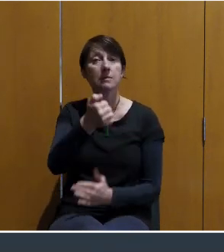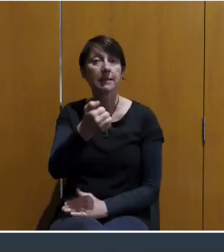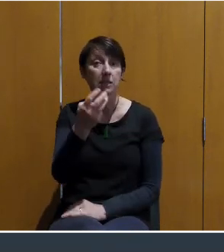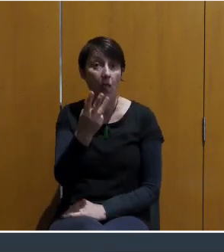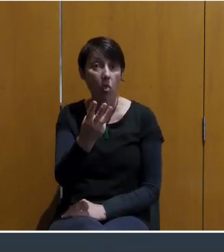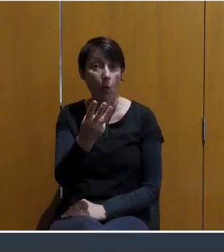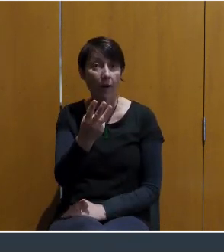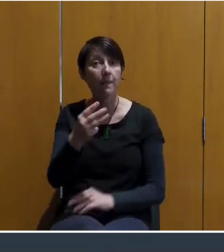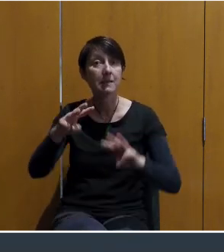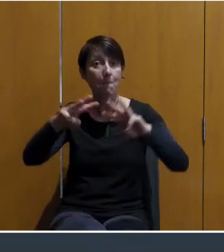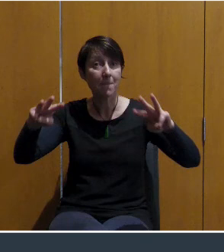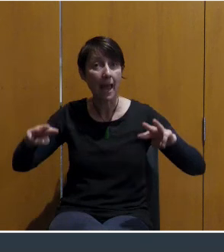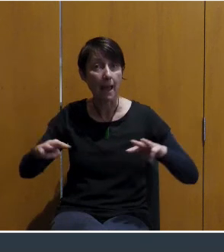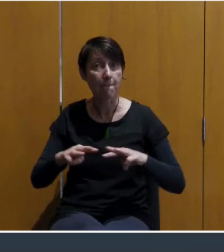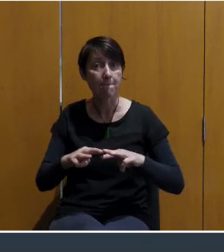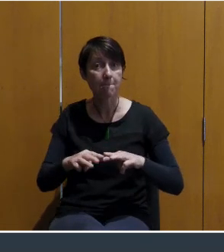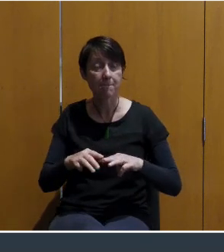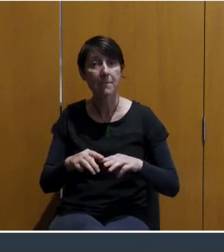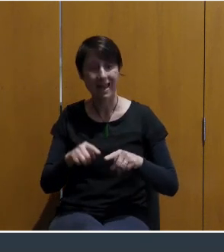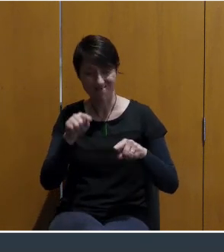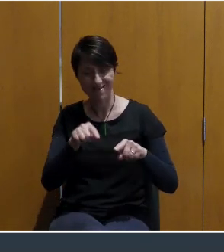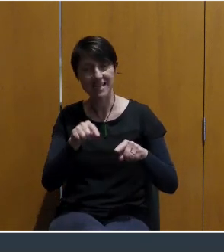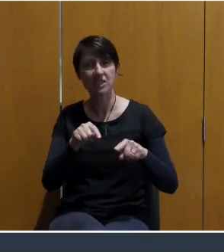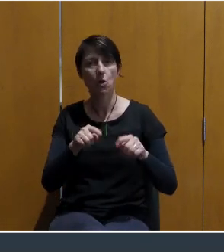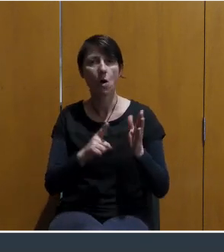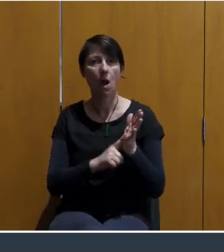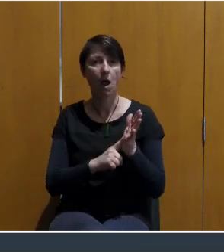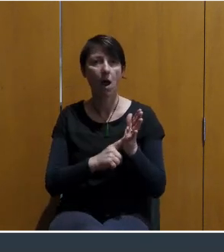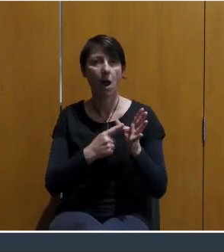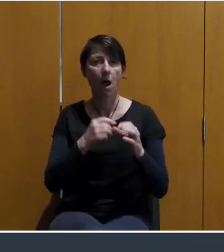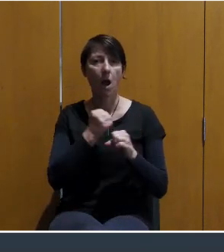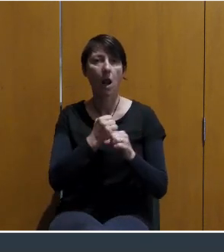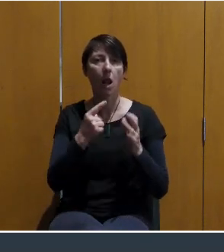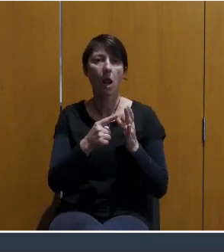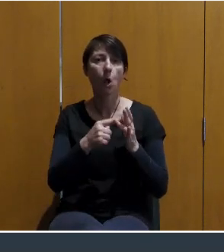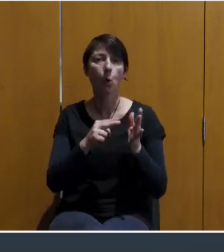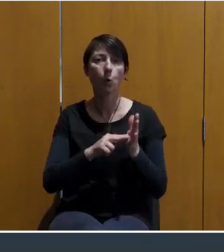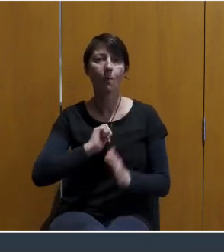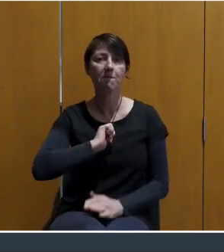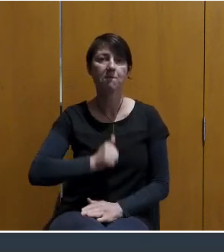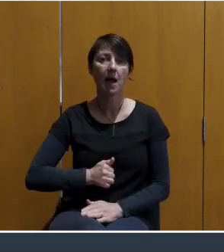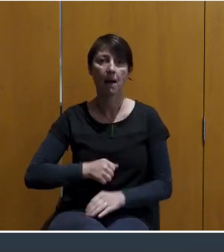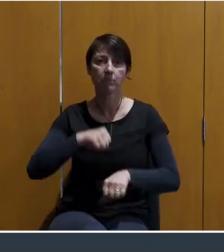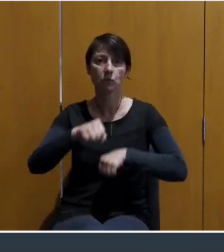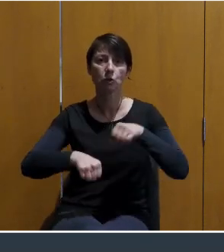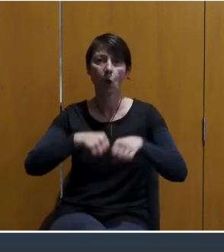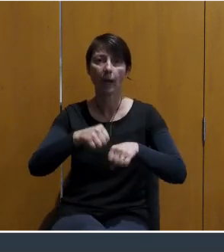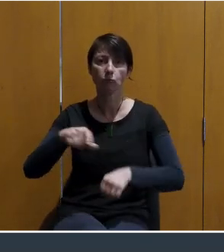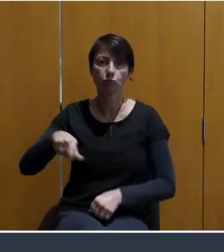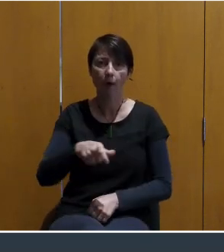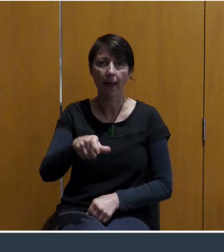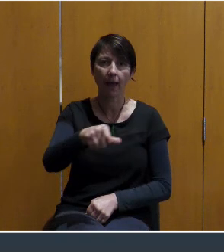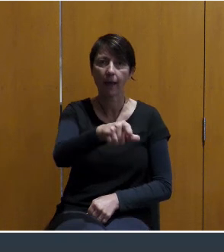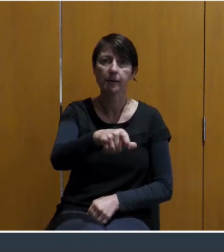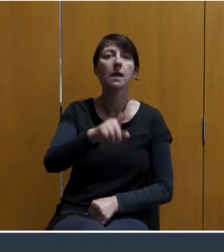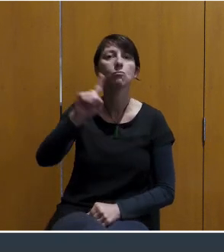63, which shows the Lagoon Farm cycle track as being prohibited, but in Schedule 1, I can't